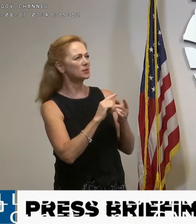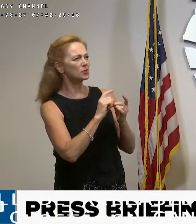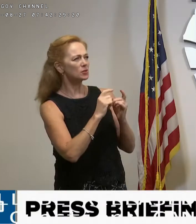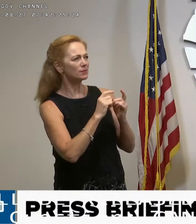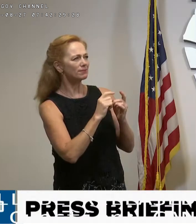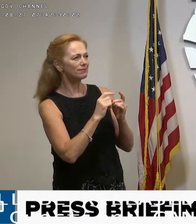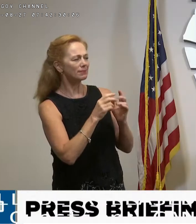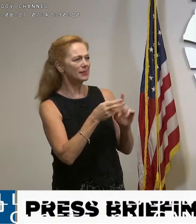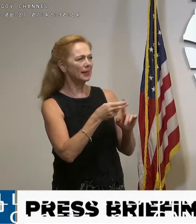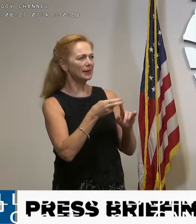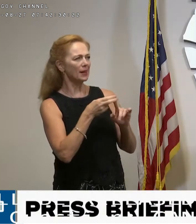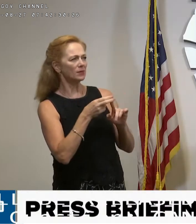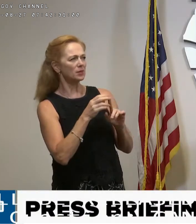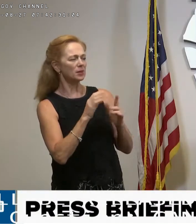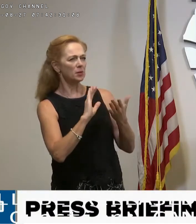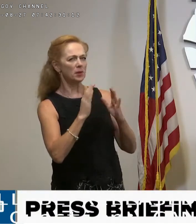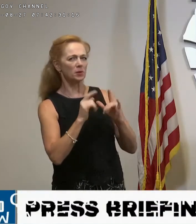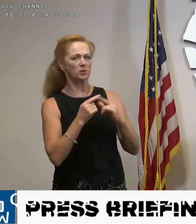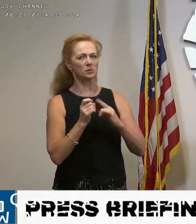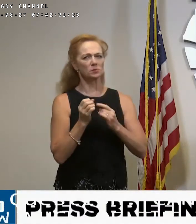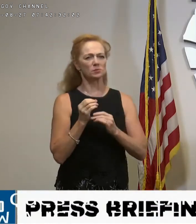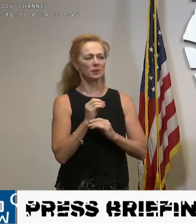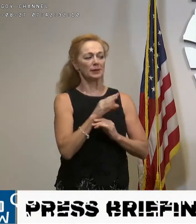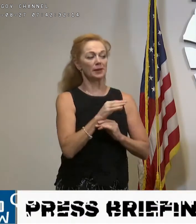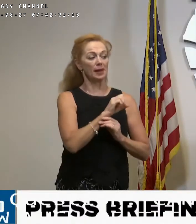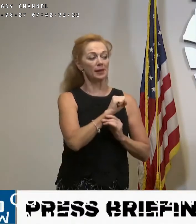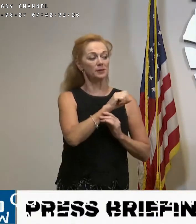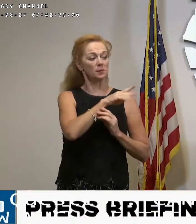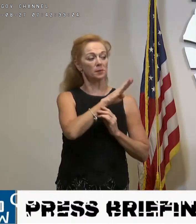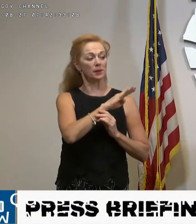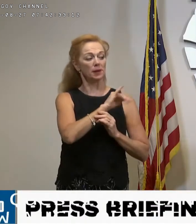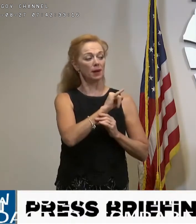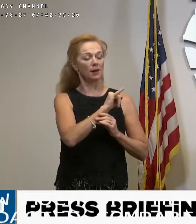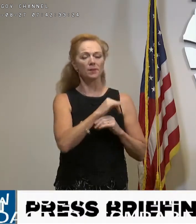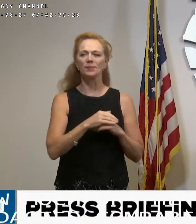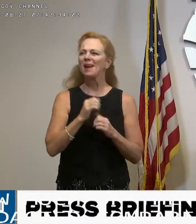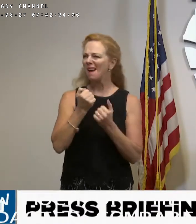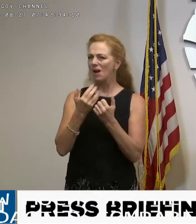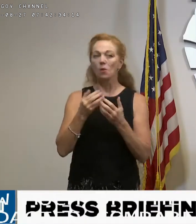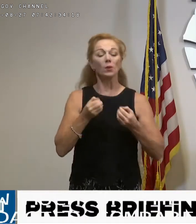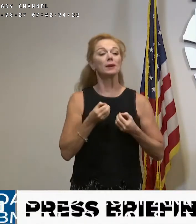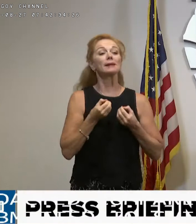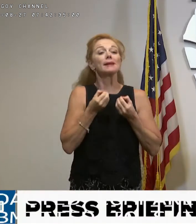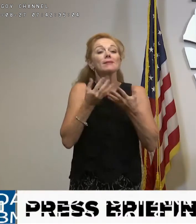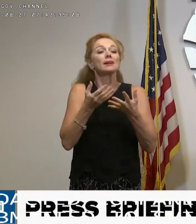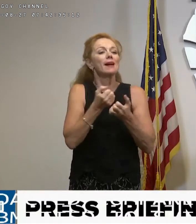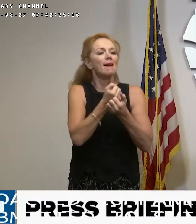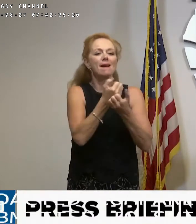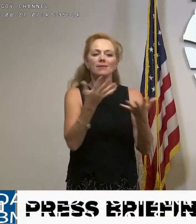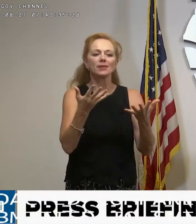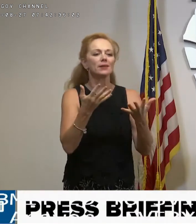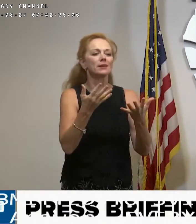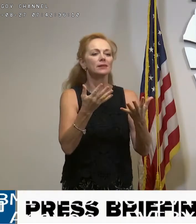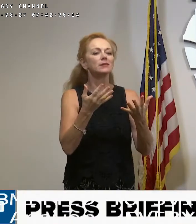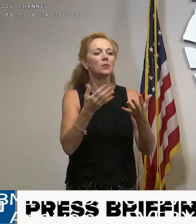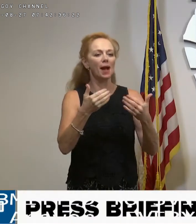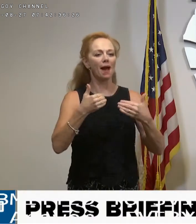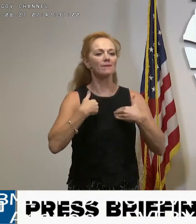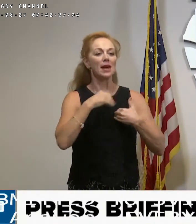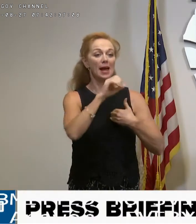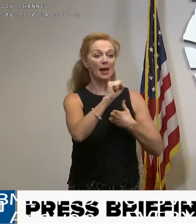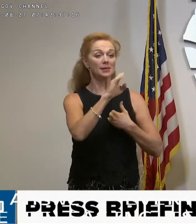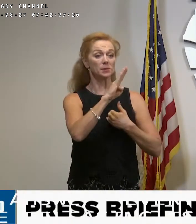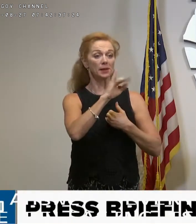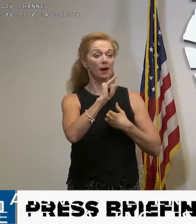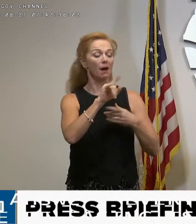was submitted to SBI? Everything that we are releasing is every bit of it, all that we have, and SBI had